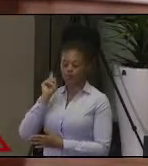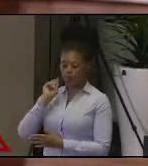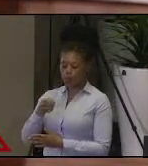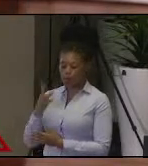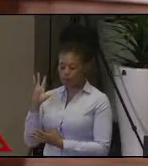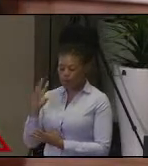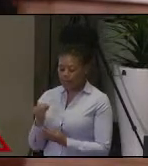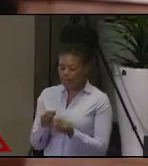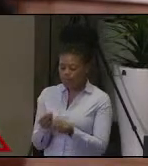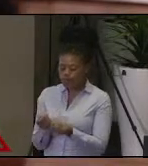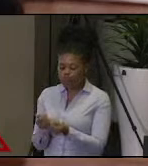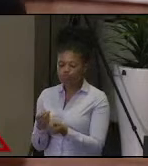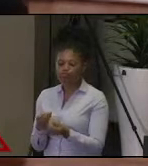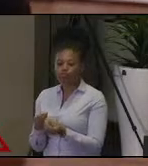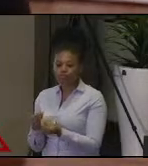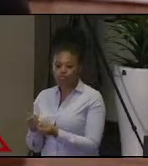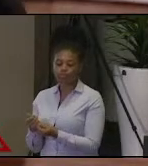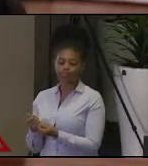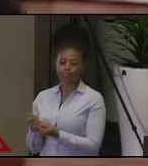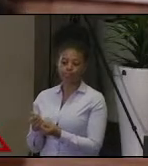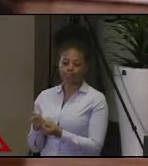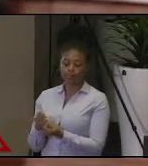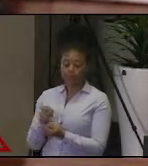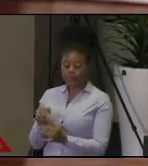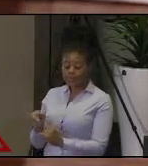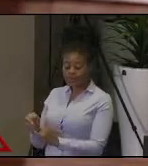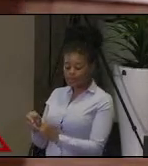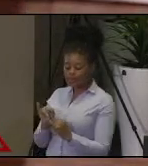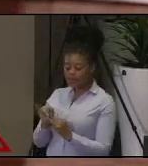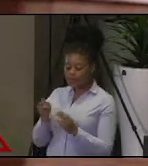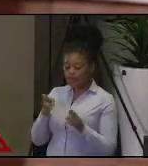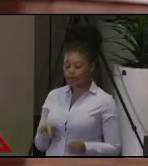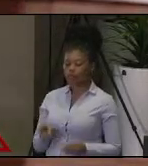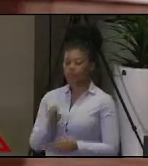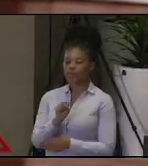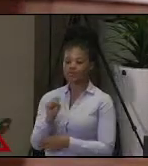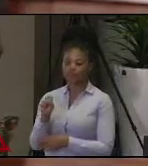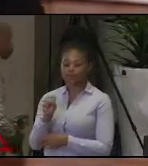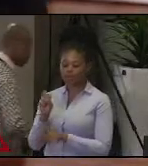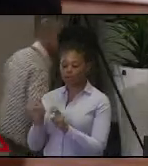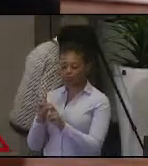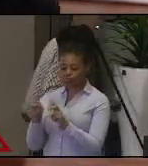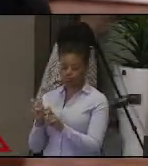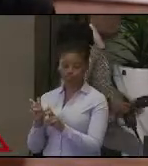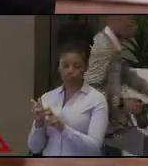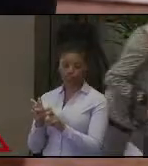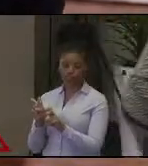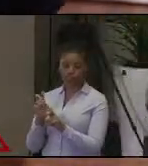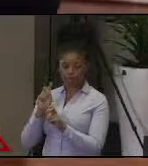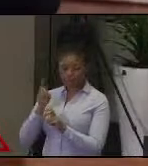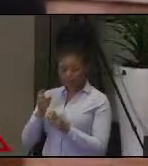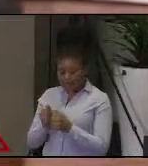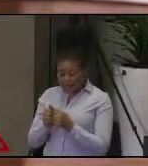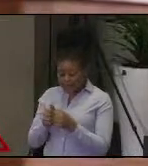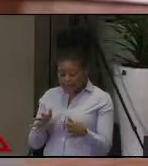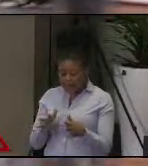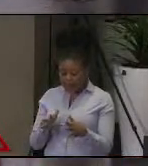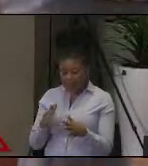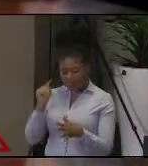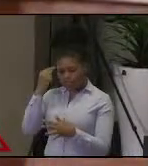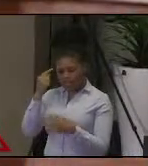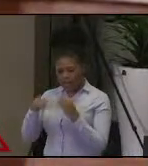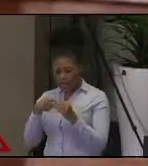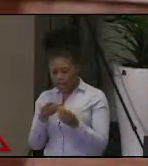with solutions to those serious human settlements issues. Just gear yourselves, just start to be thinking